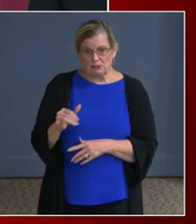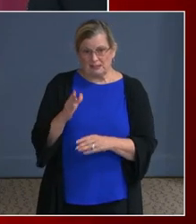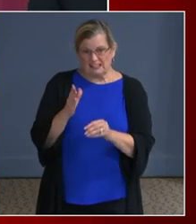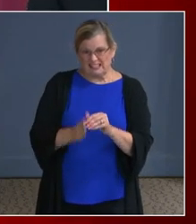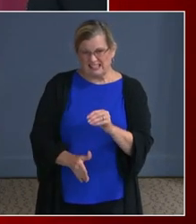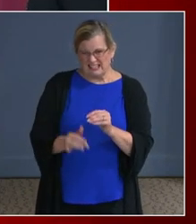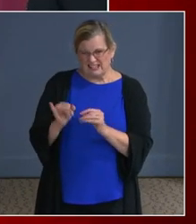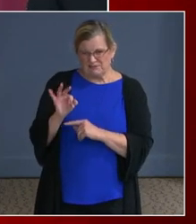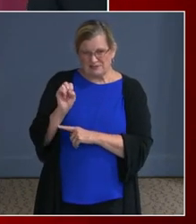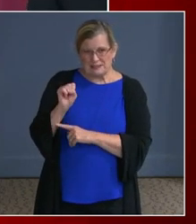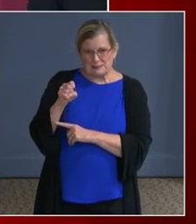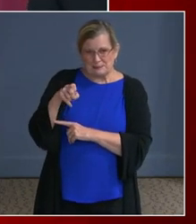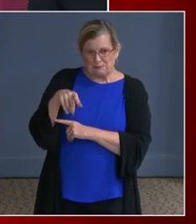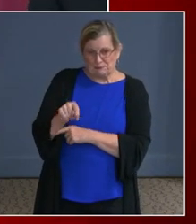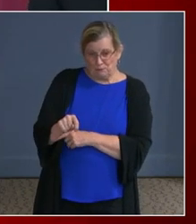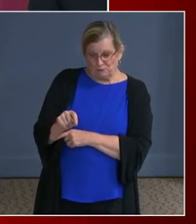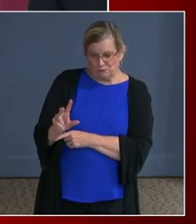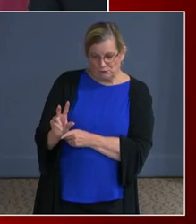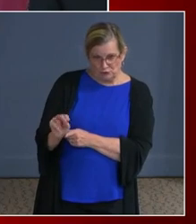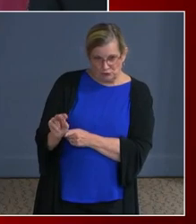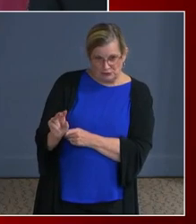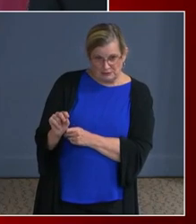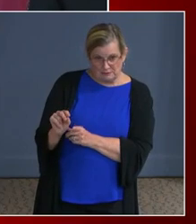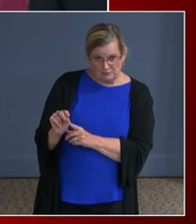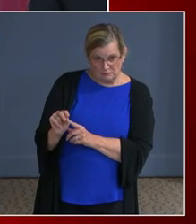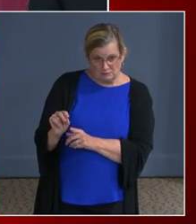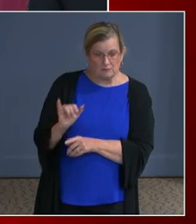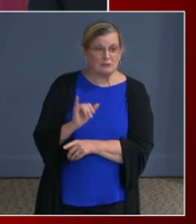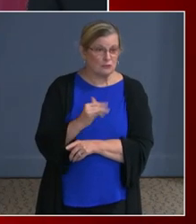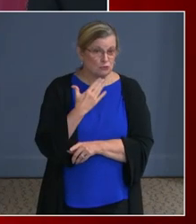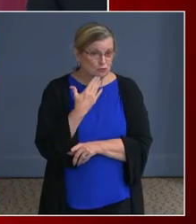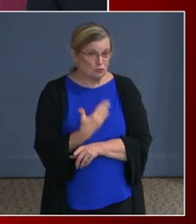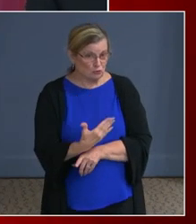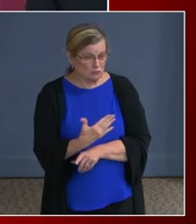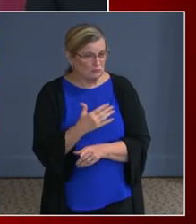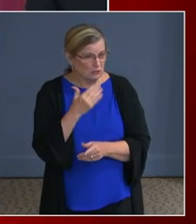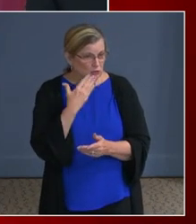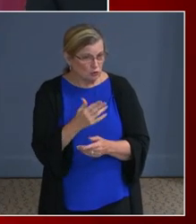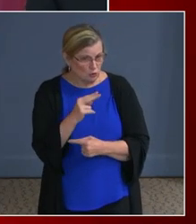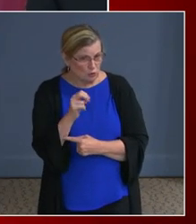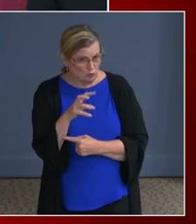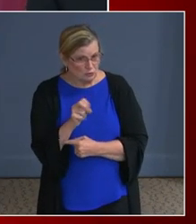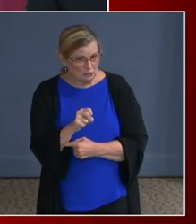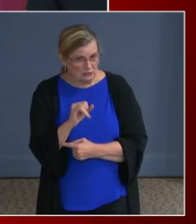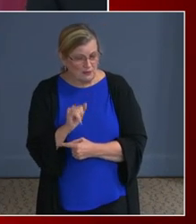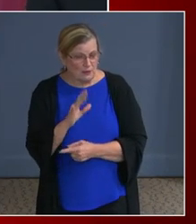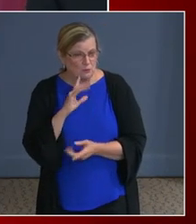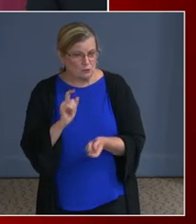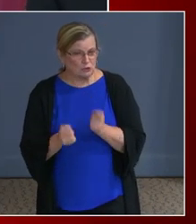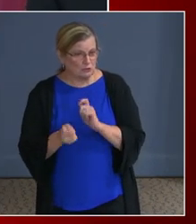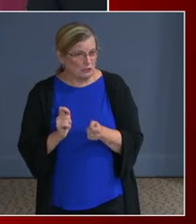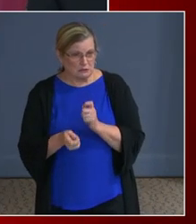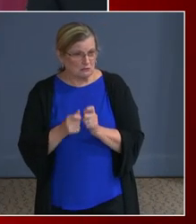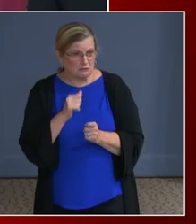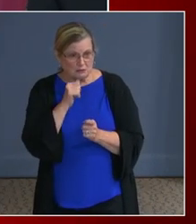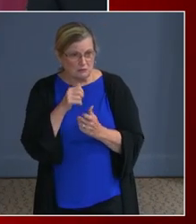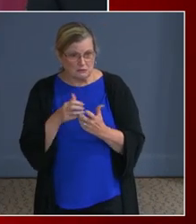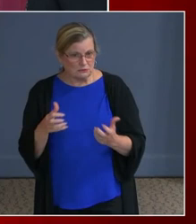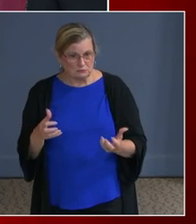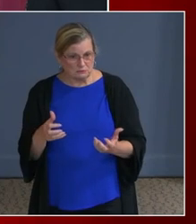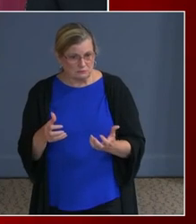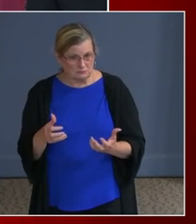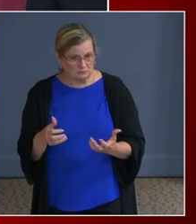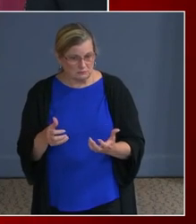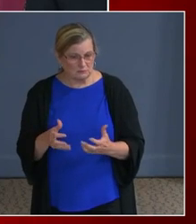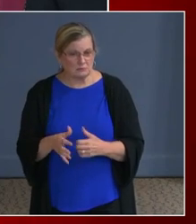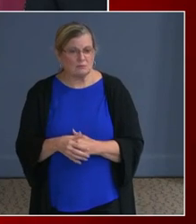30th, which is good news, that I don't think that will be adjusted, that the revenues are coming in according to